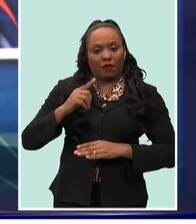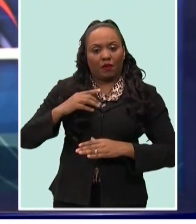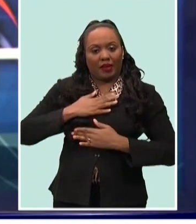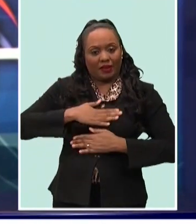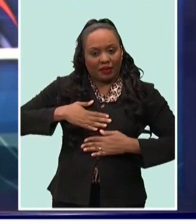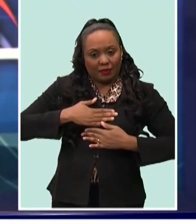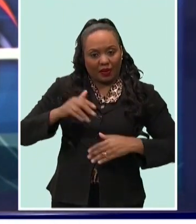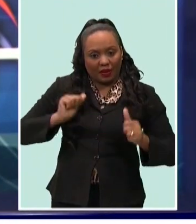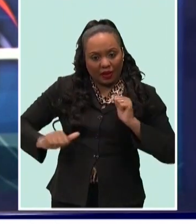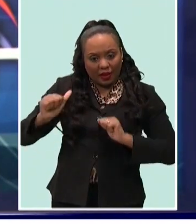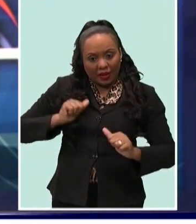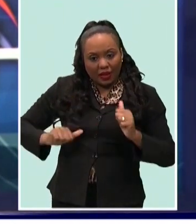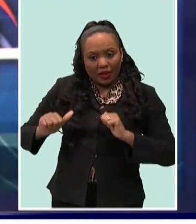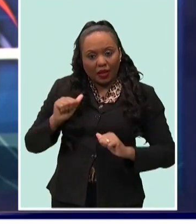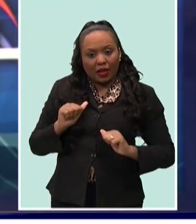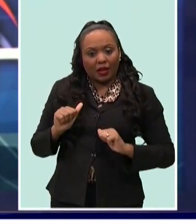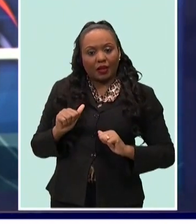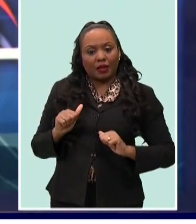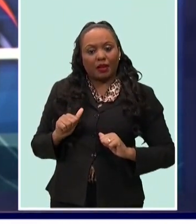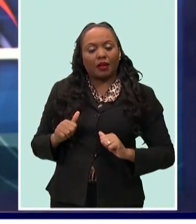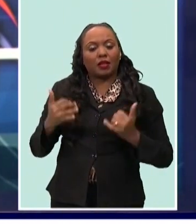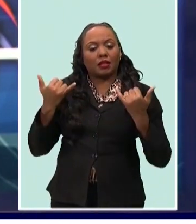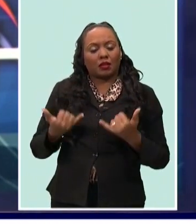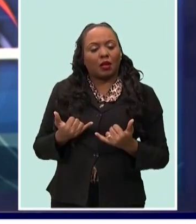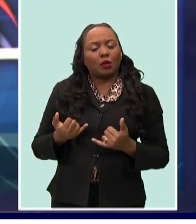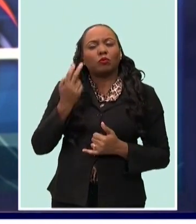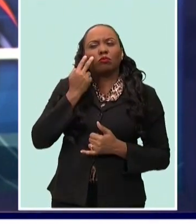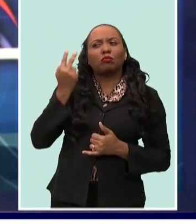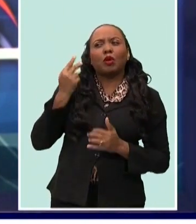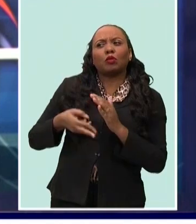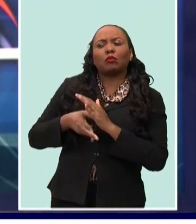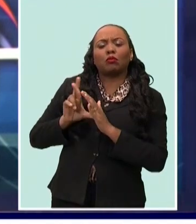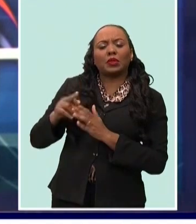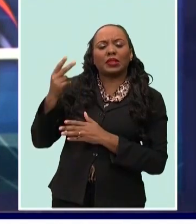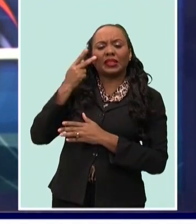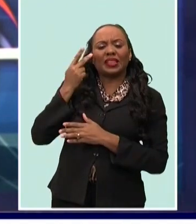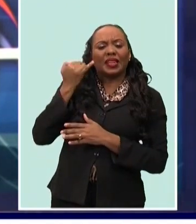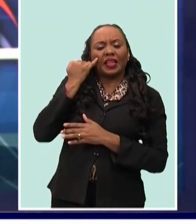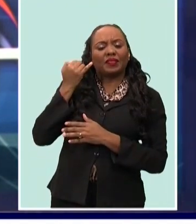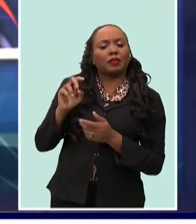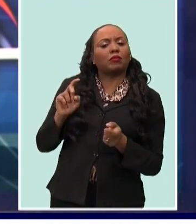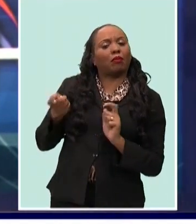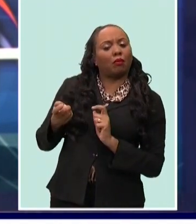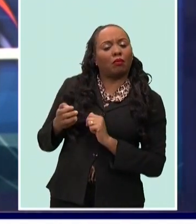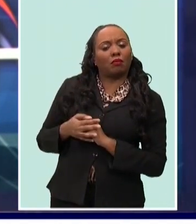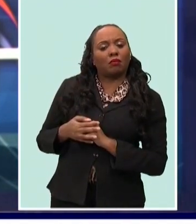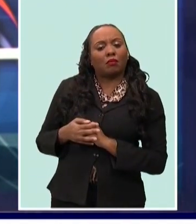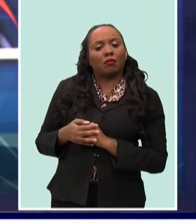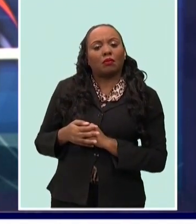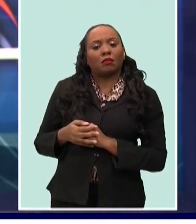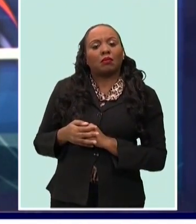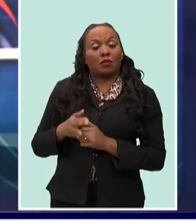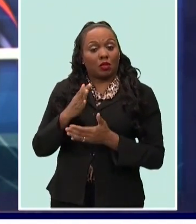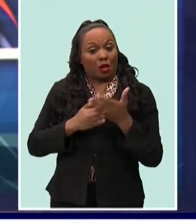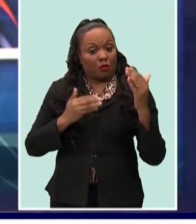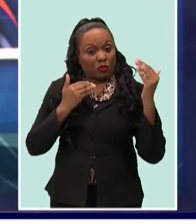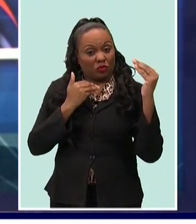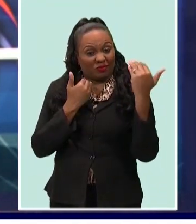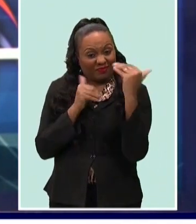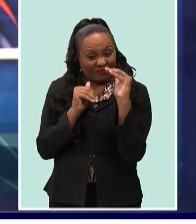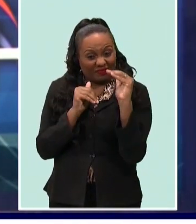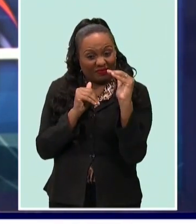that players in the sector say hinder and retard progress are being reviewed. These restrictions, according to Minister of Small Business,